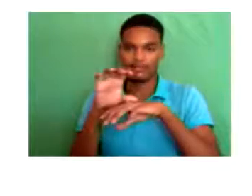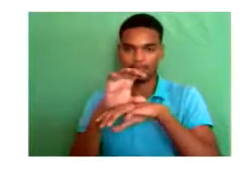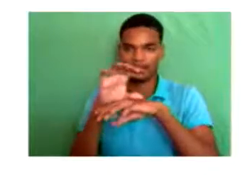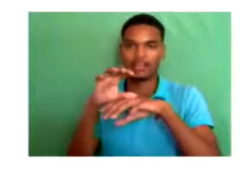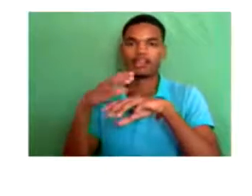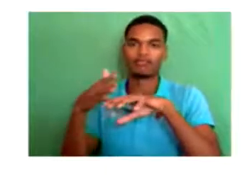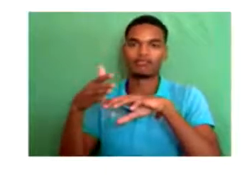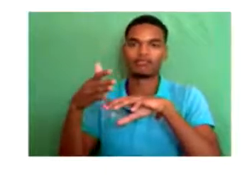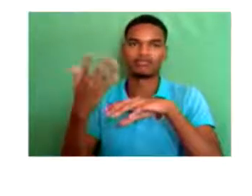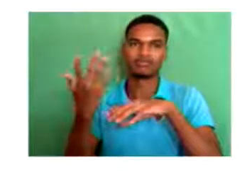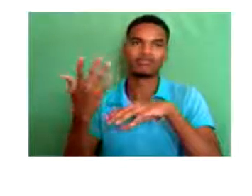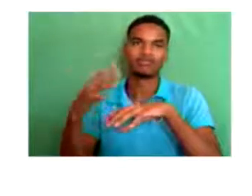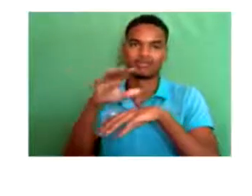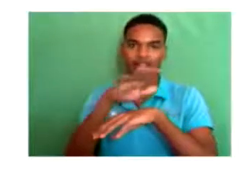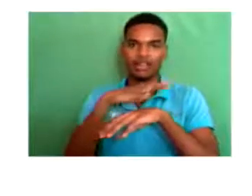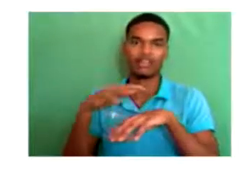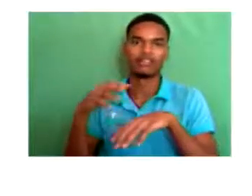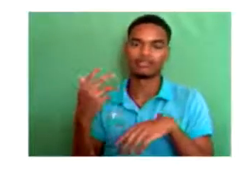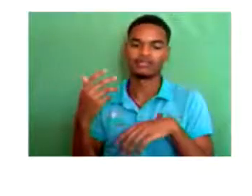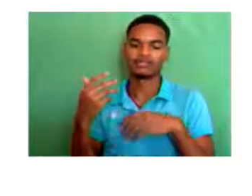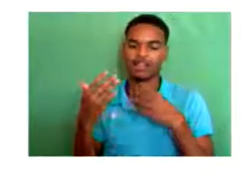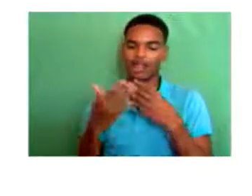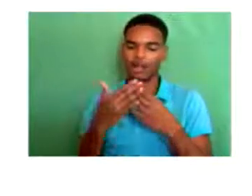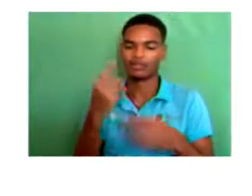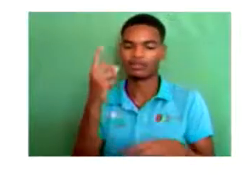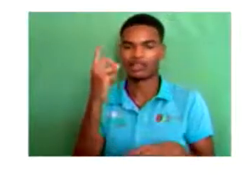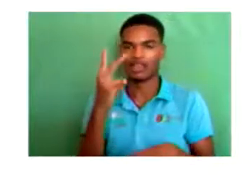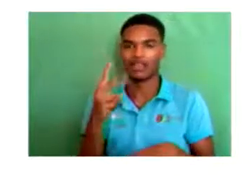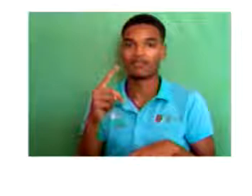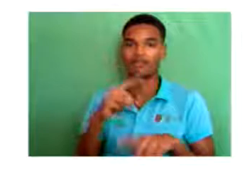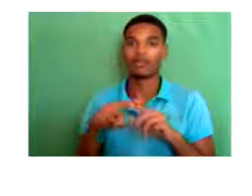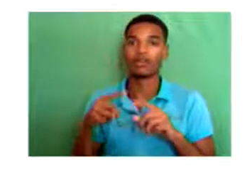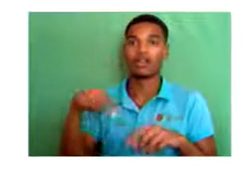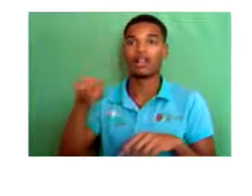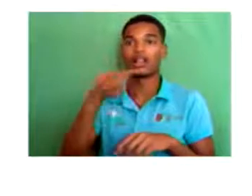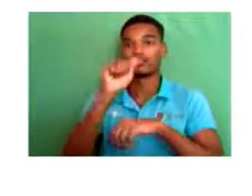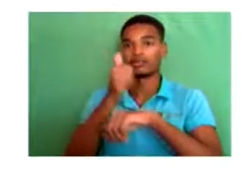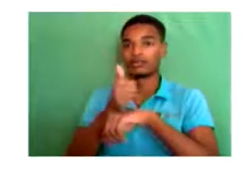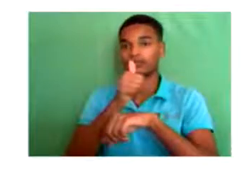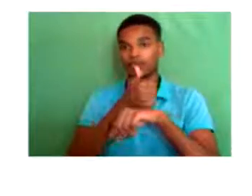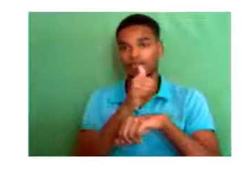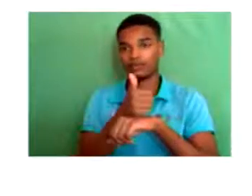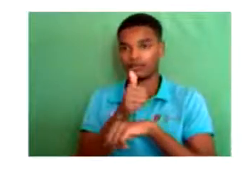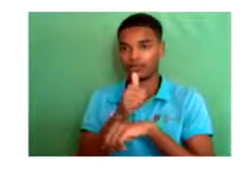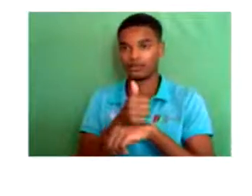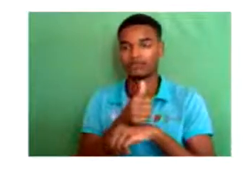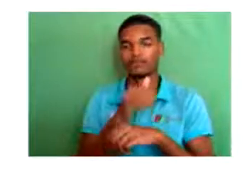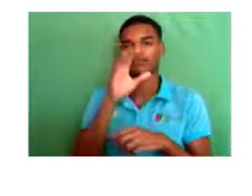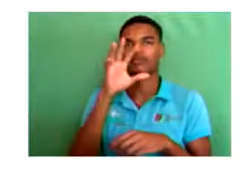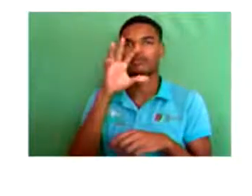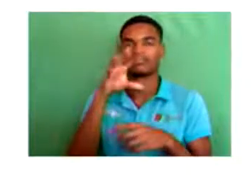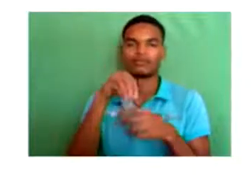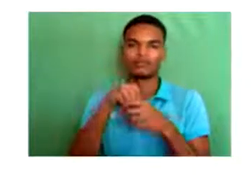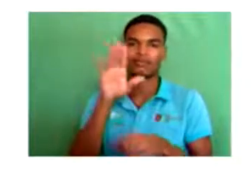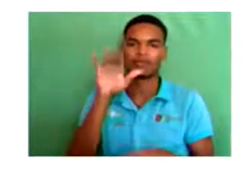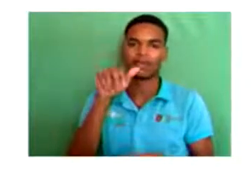first bullet point, I won't list out the countries, but these were all deployed as part of the United Nations Development Program.